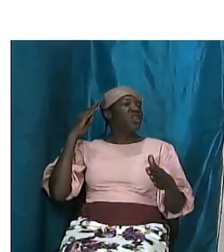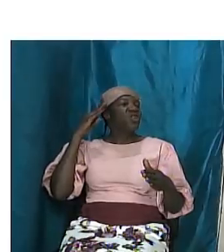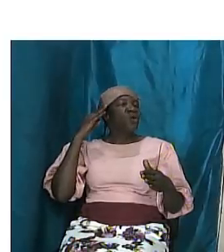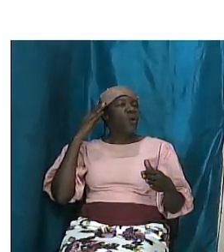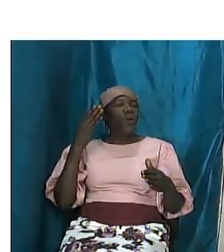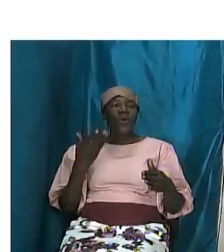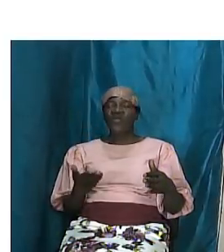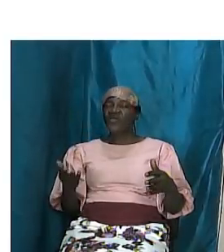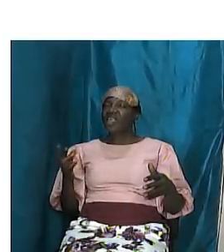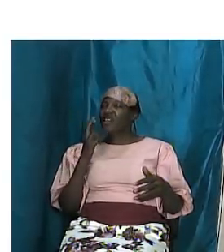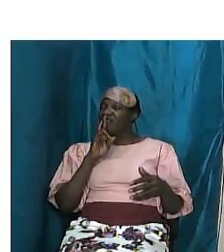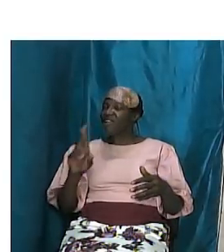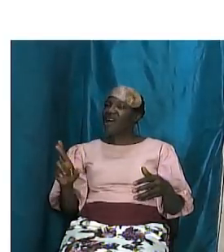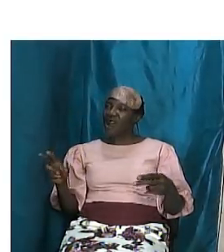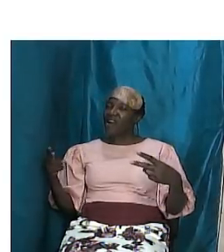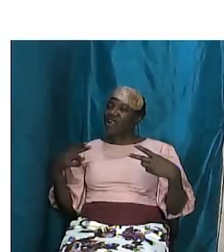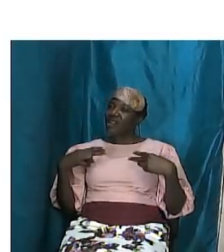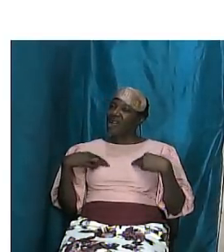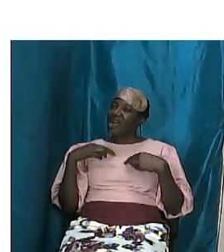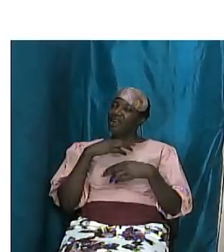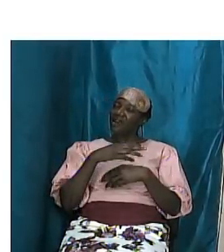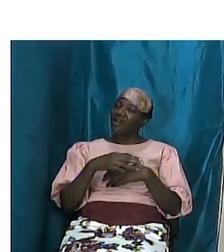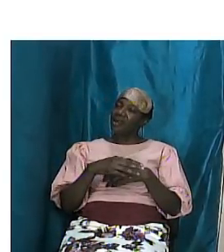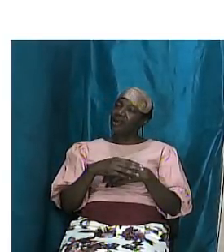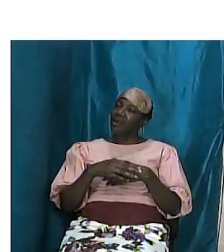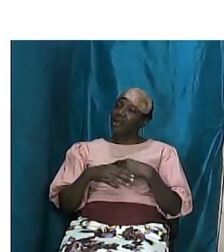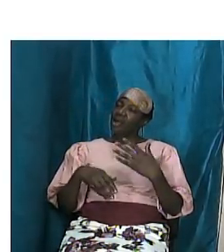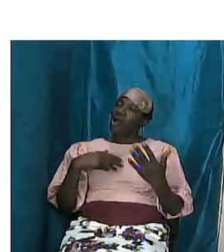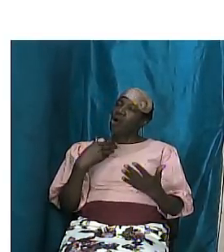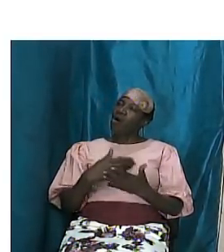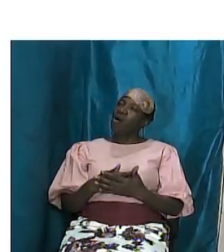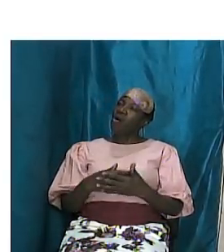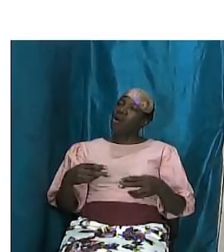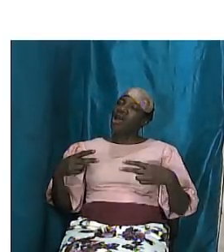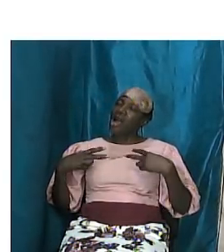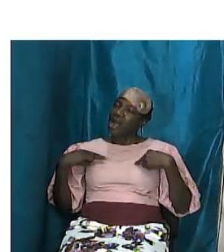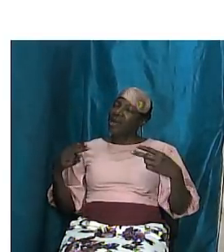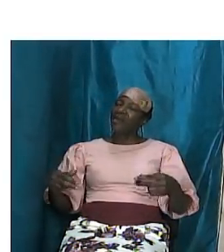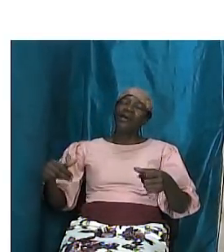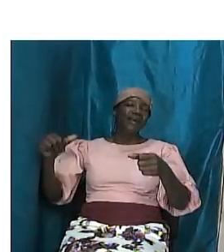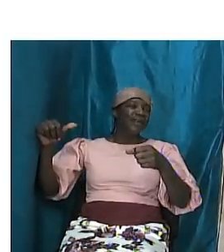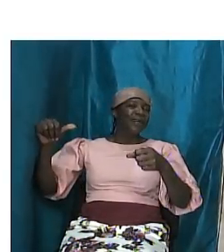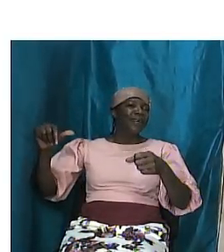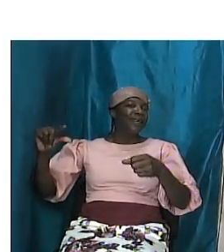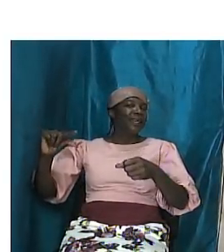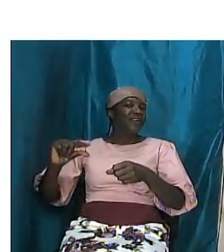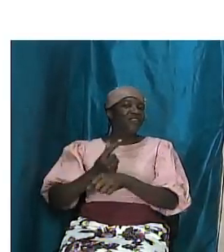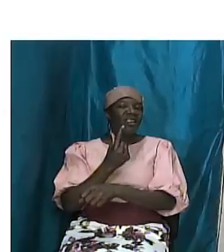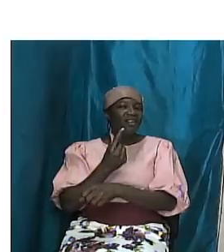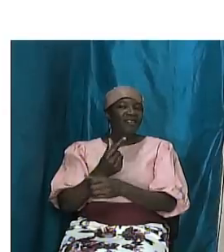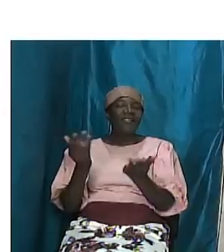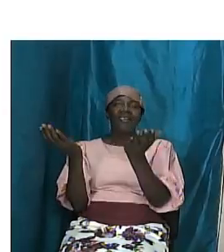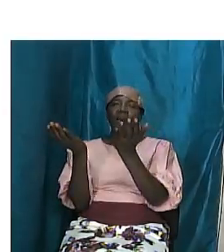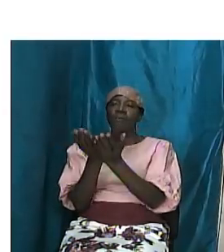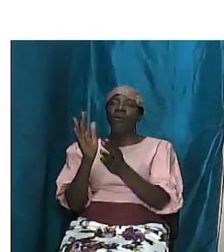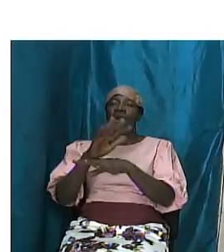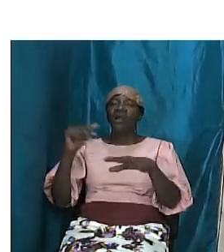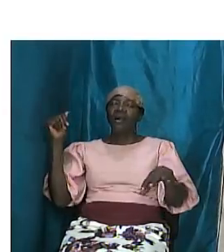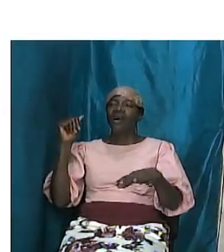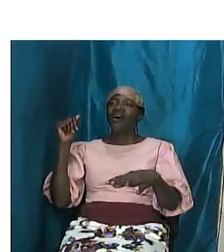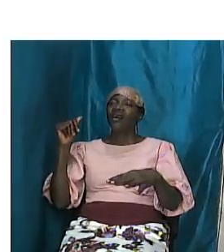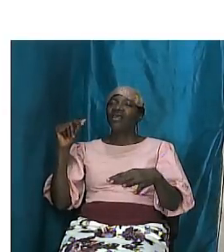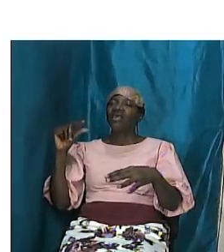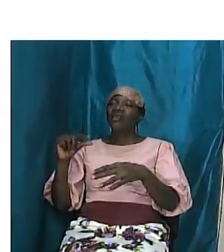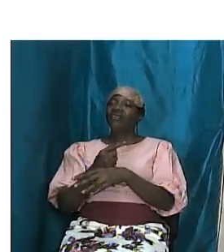are. They all had their Genesis in the book called Genesis, right? And it